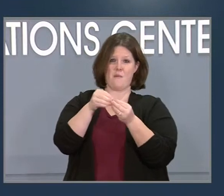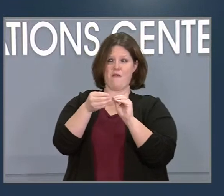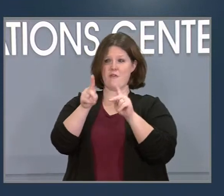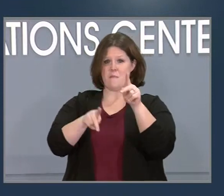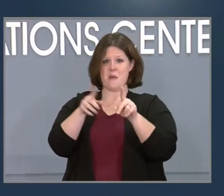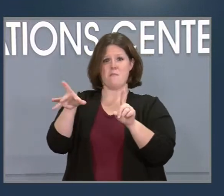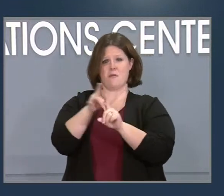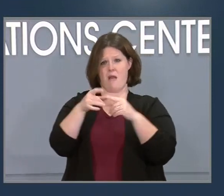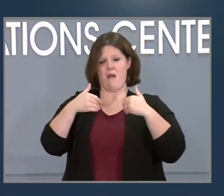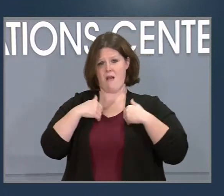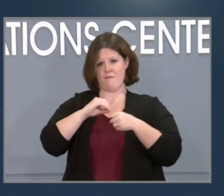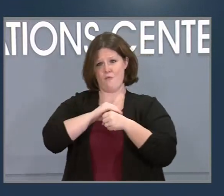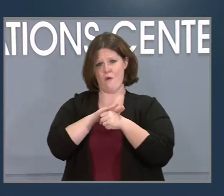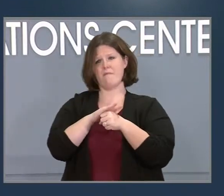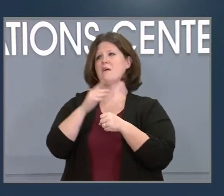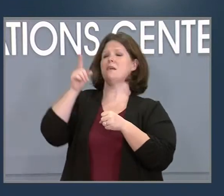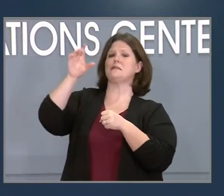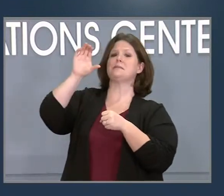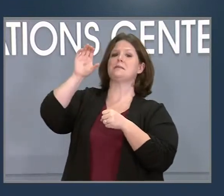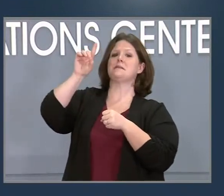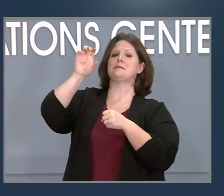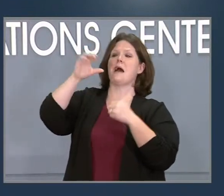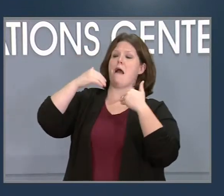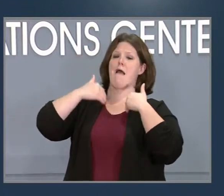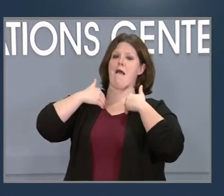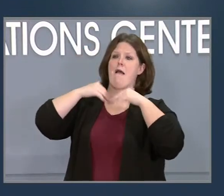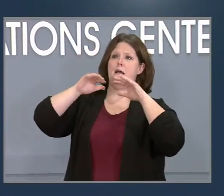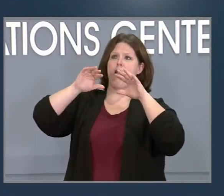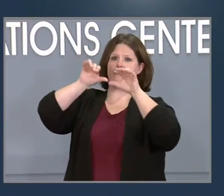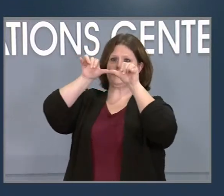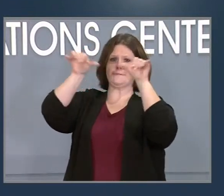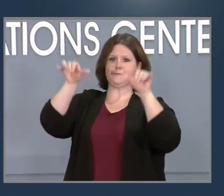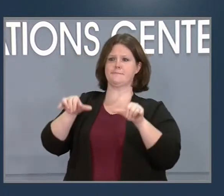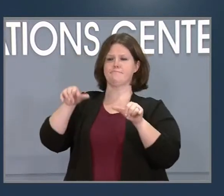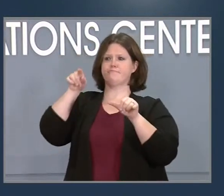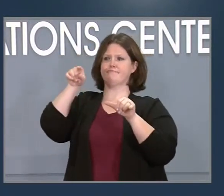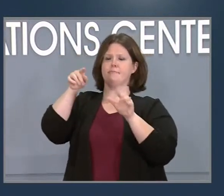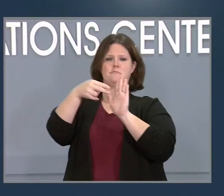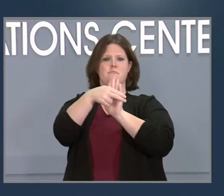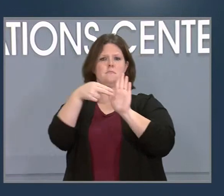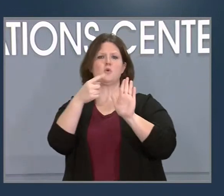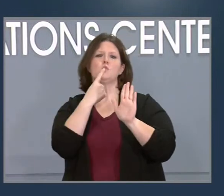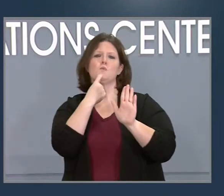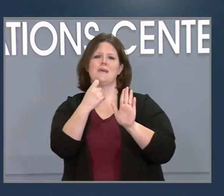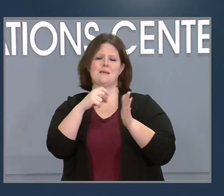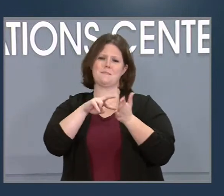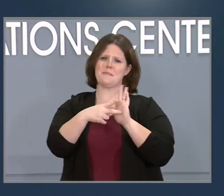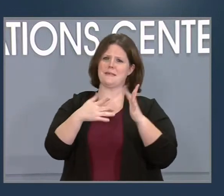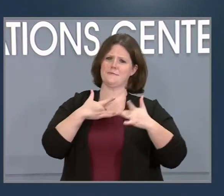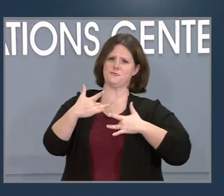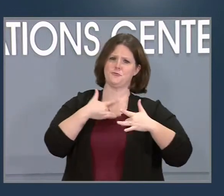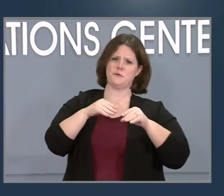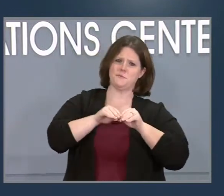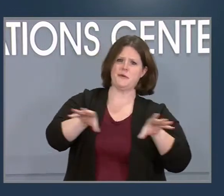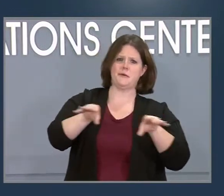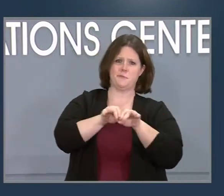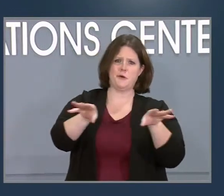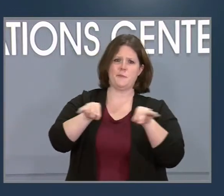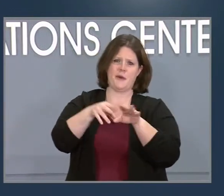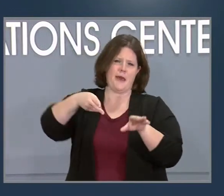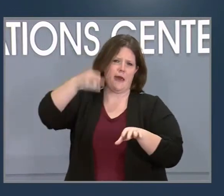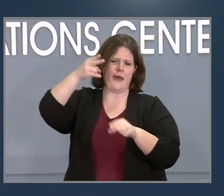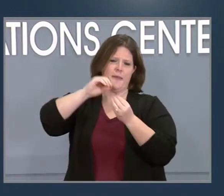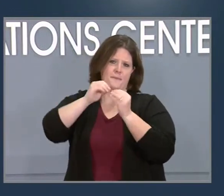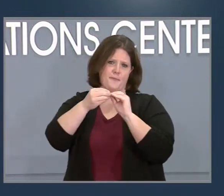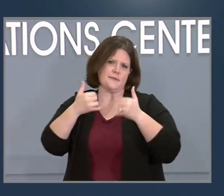red zone with the highest level of community transmission of this virus. Next, we look at the percent of tests that are positive. This graph